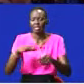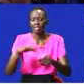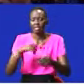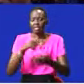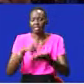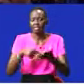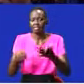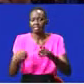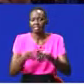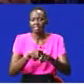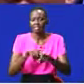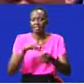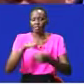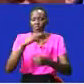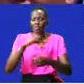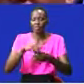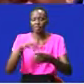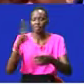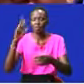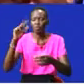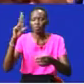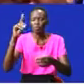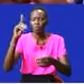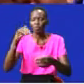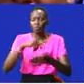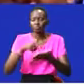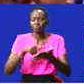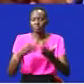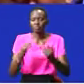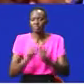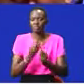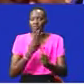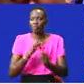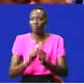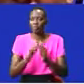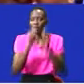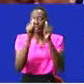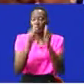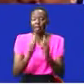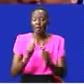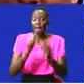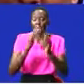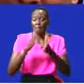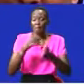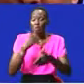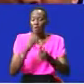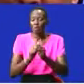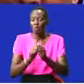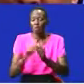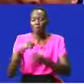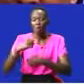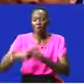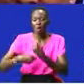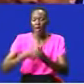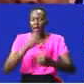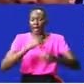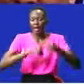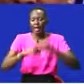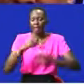and particularly in this ward. I want to put on notice people who are organizing events